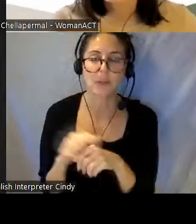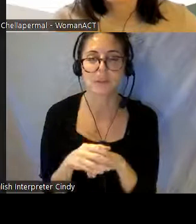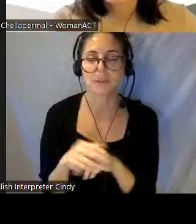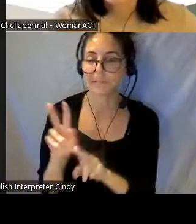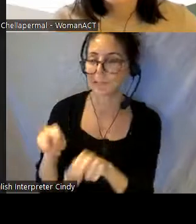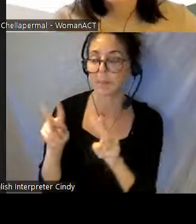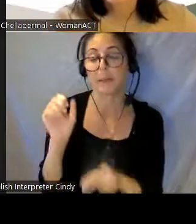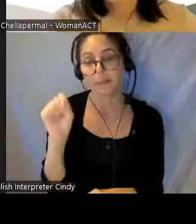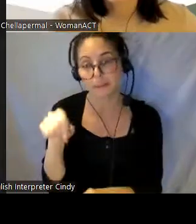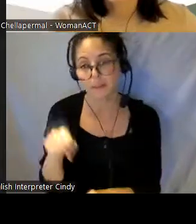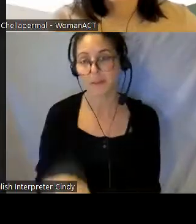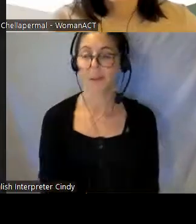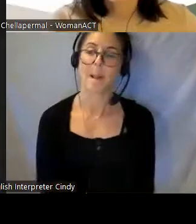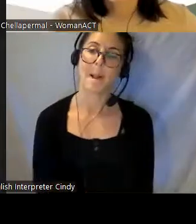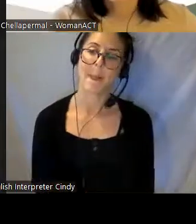yeah.